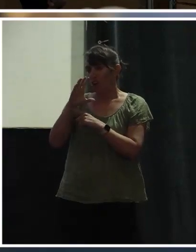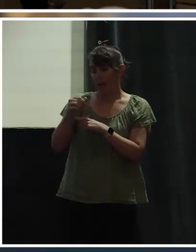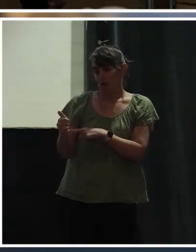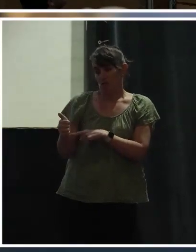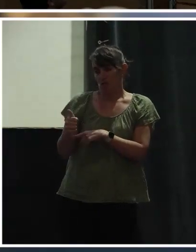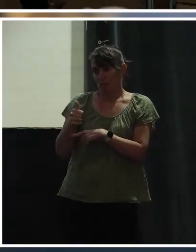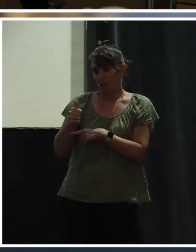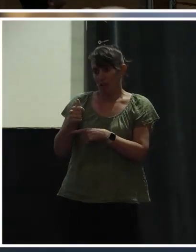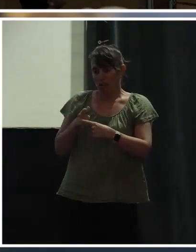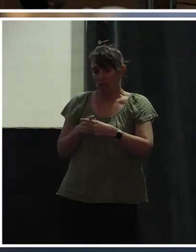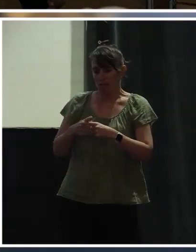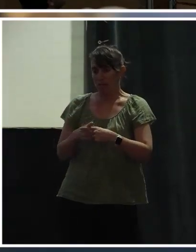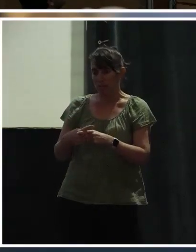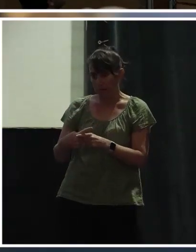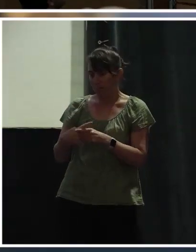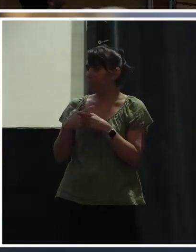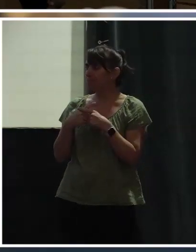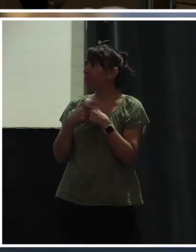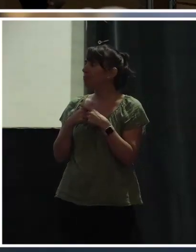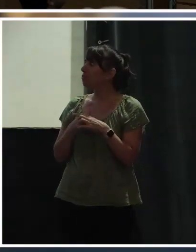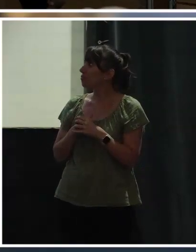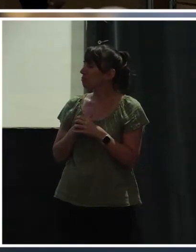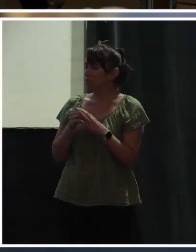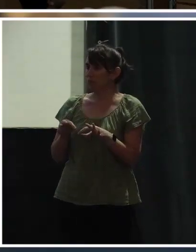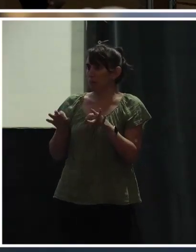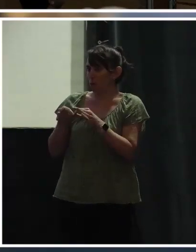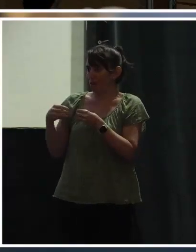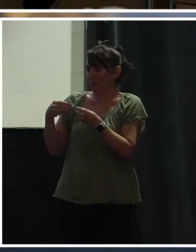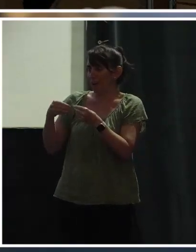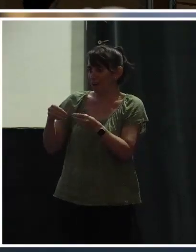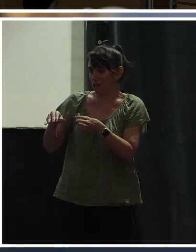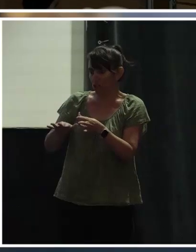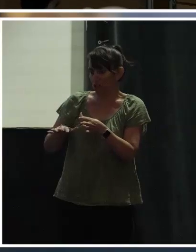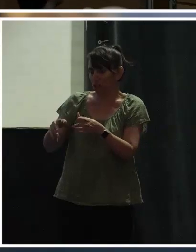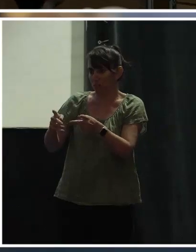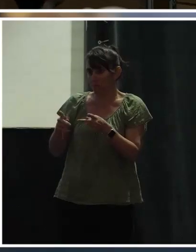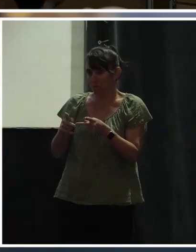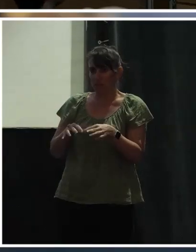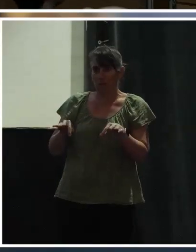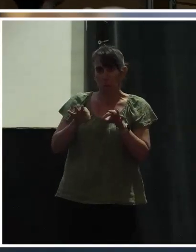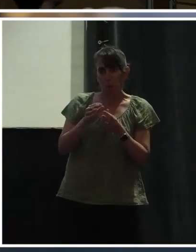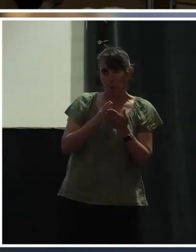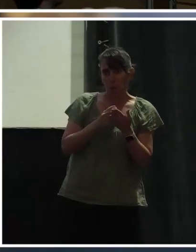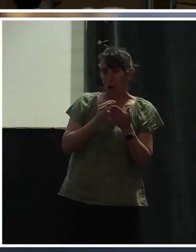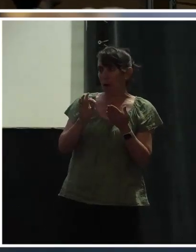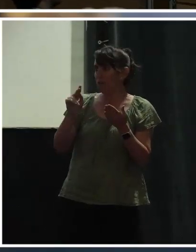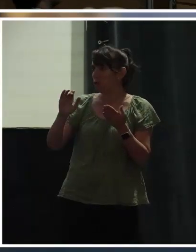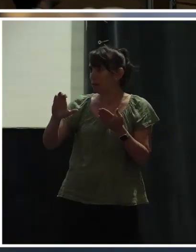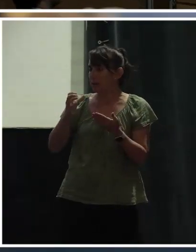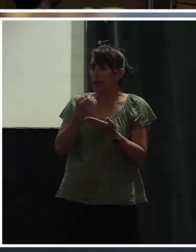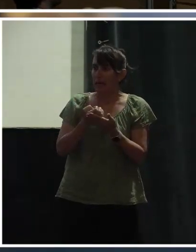transportation underneath it, the Museum of Jewish Heritage, on and on. So really, obviously, a hugely important part of the city's economy with an incredibly